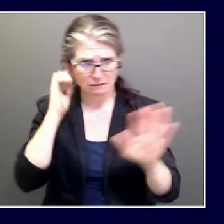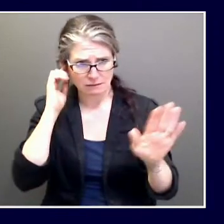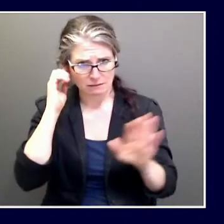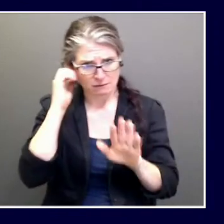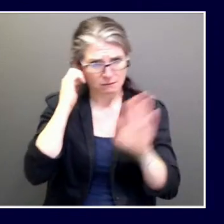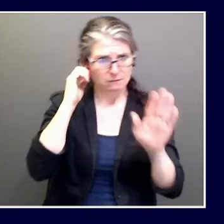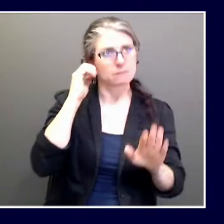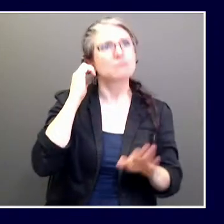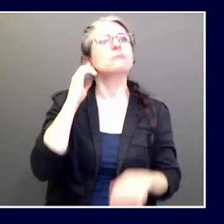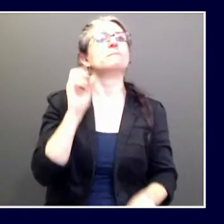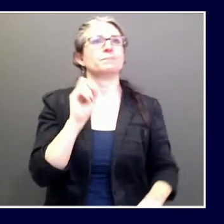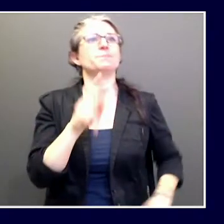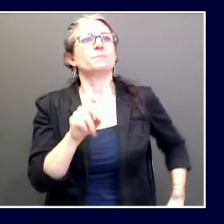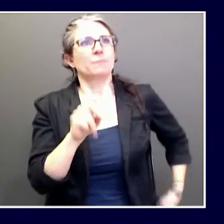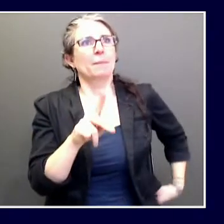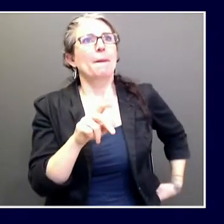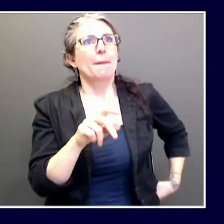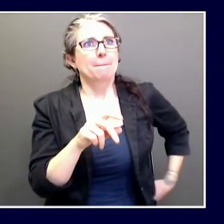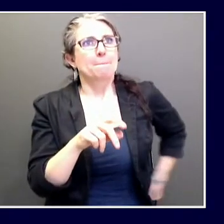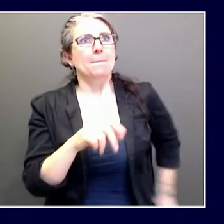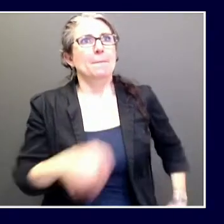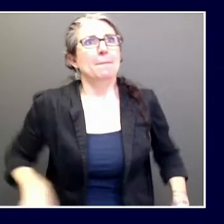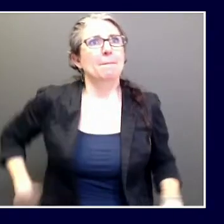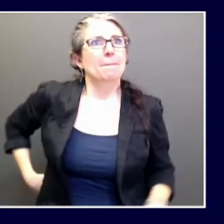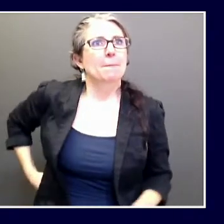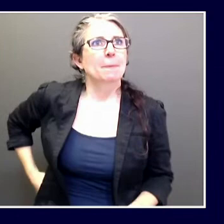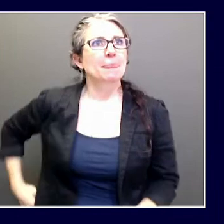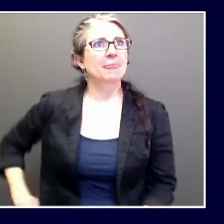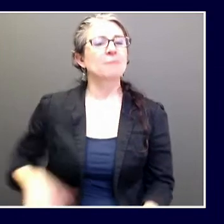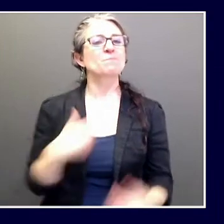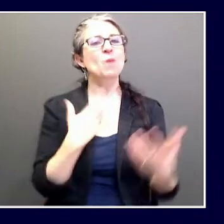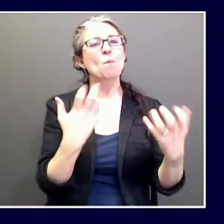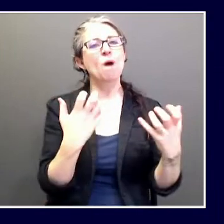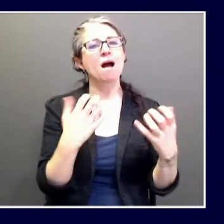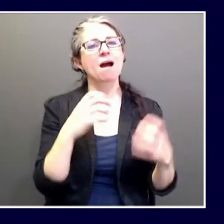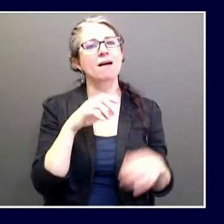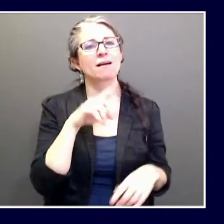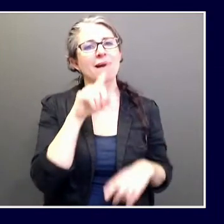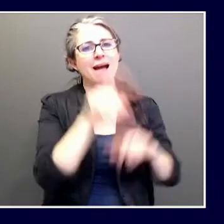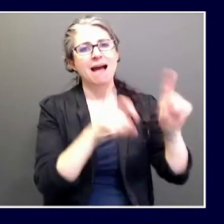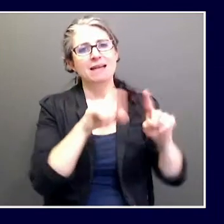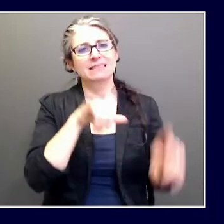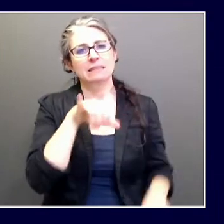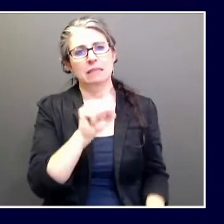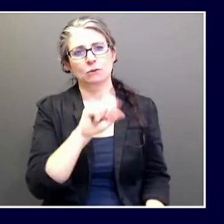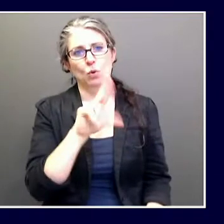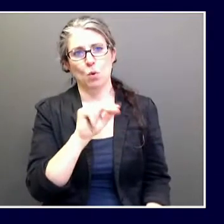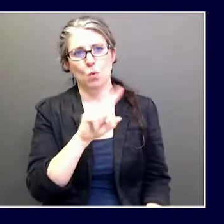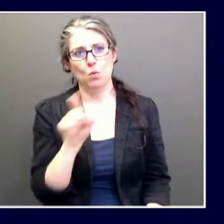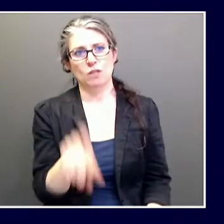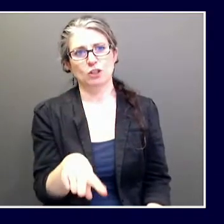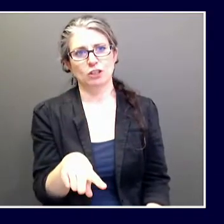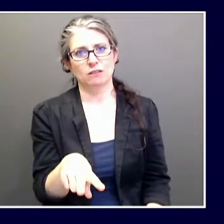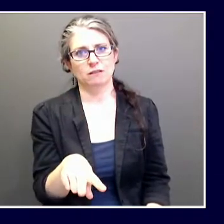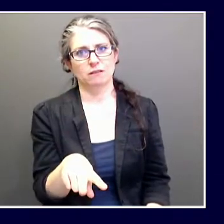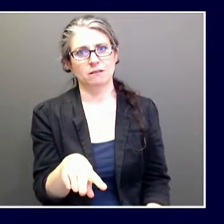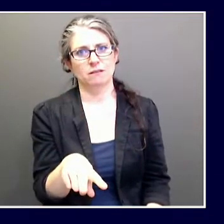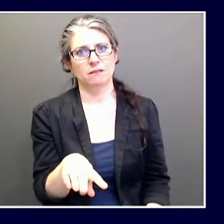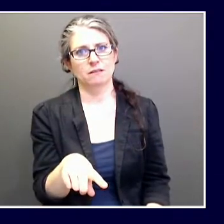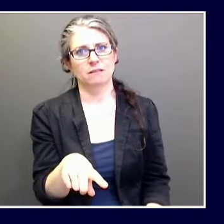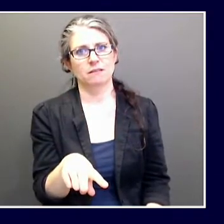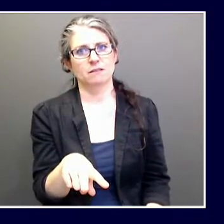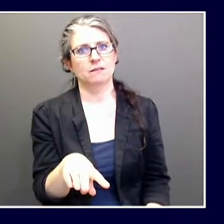with one that hopefully is a quick yes or no question. One that came from a viewer. Do kids 12